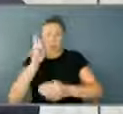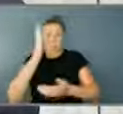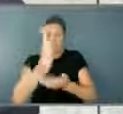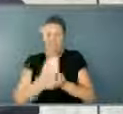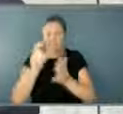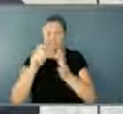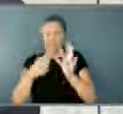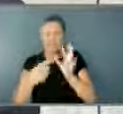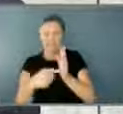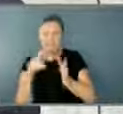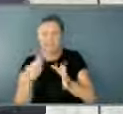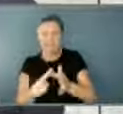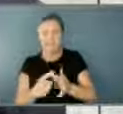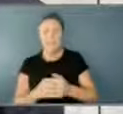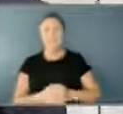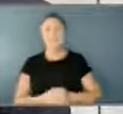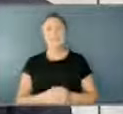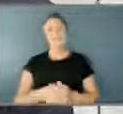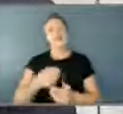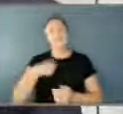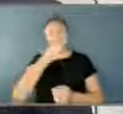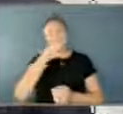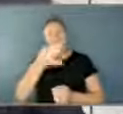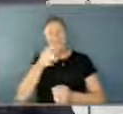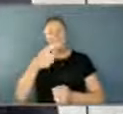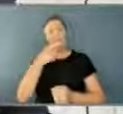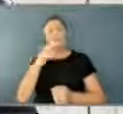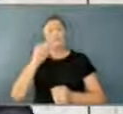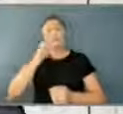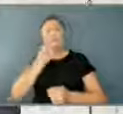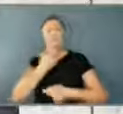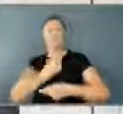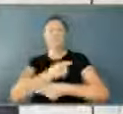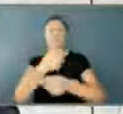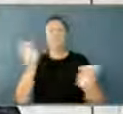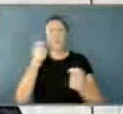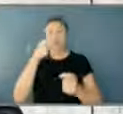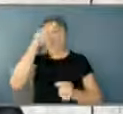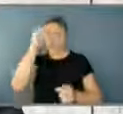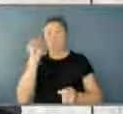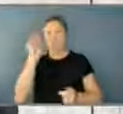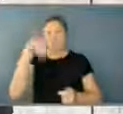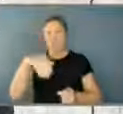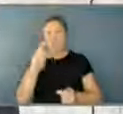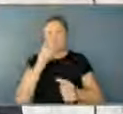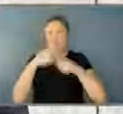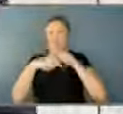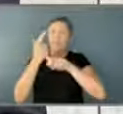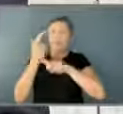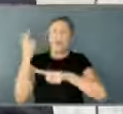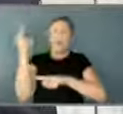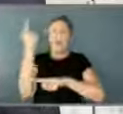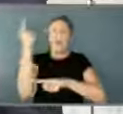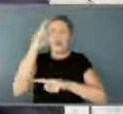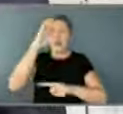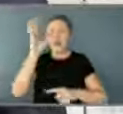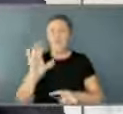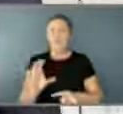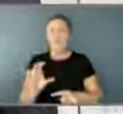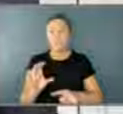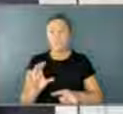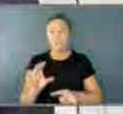said moments ago. What about remote aged care facilities, places like Queensland? If they've only got 6 facilities set up along